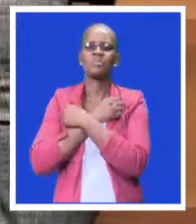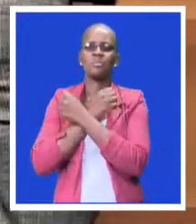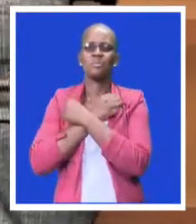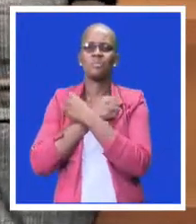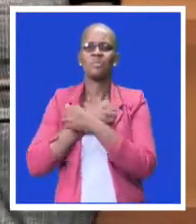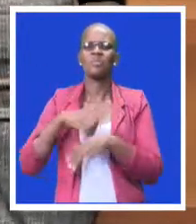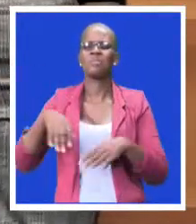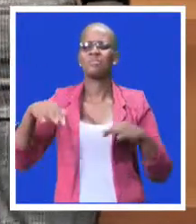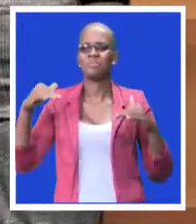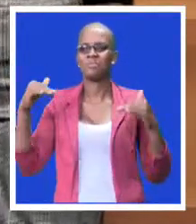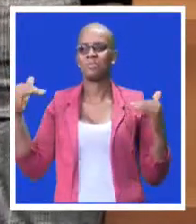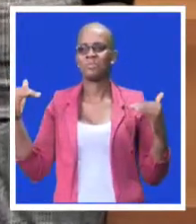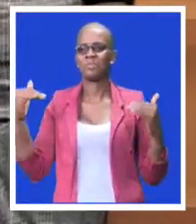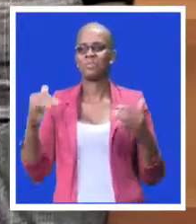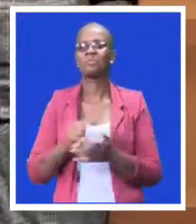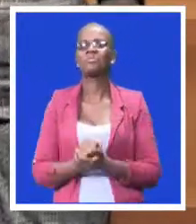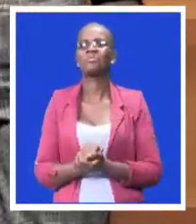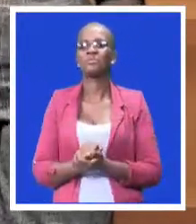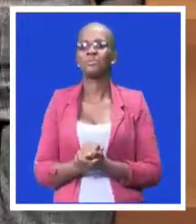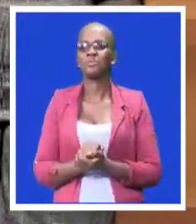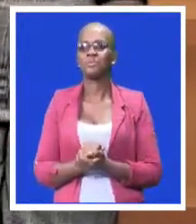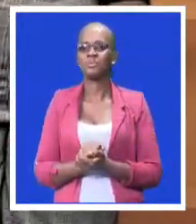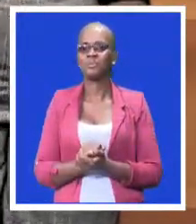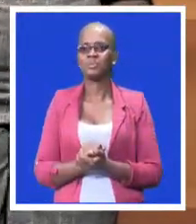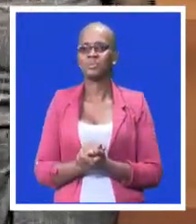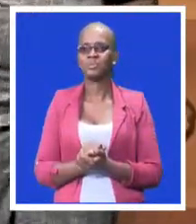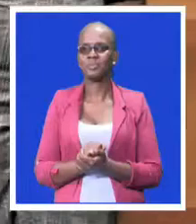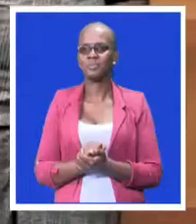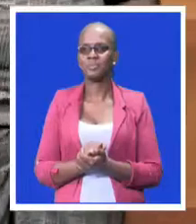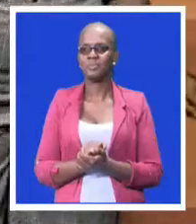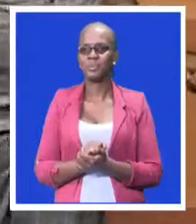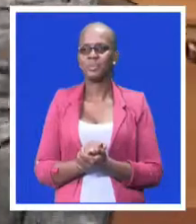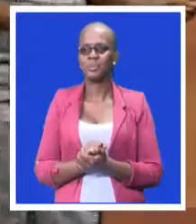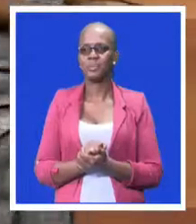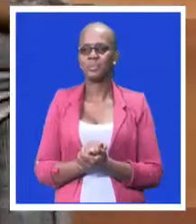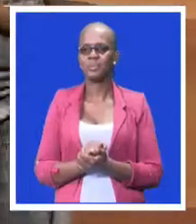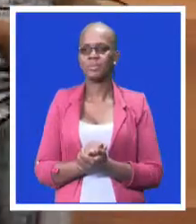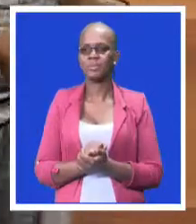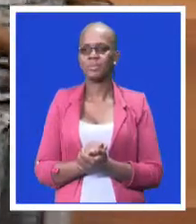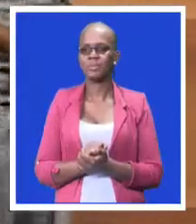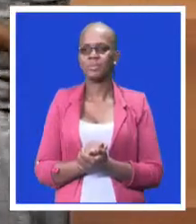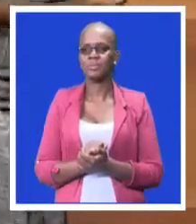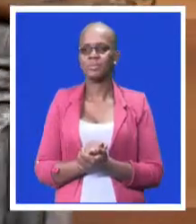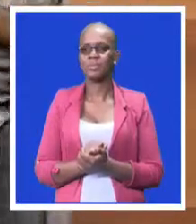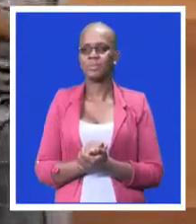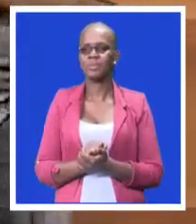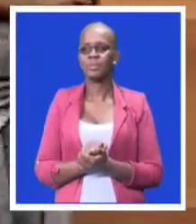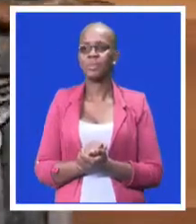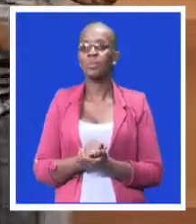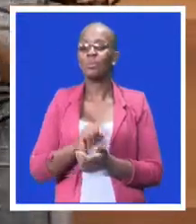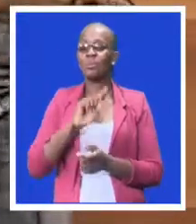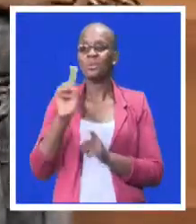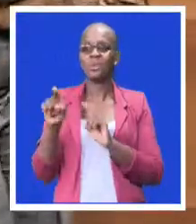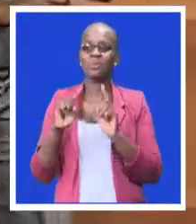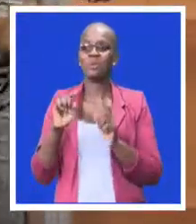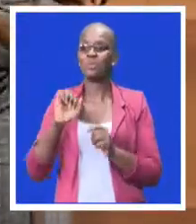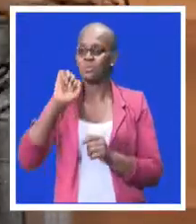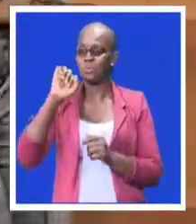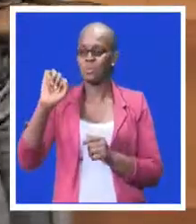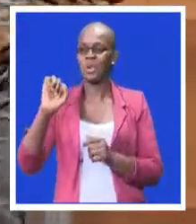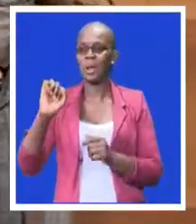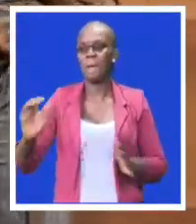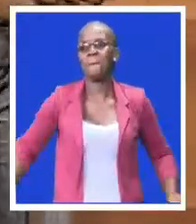there it goes. Right, I'm ready. Okay. So, you have to face that side, Yeah. Okay. Okay. Are your bum bums bigger